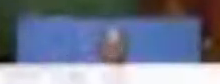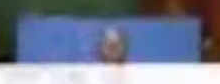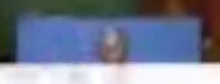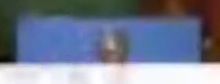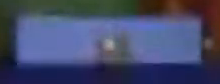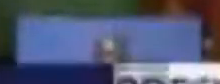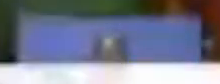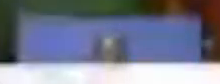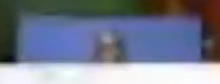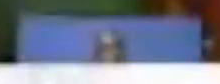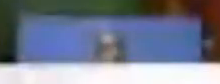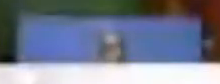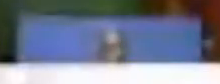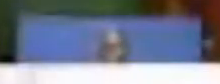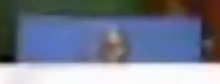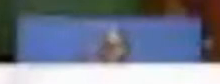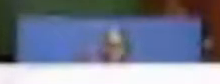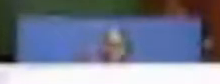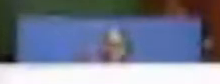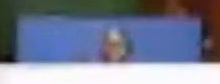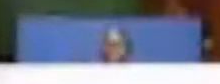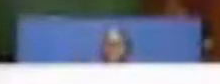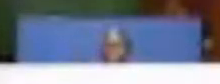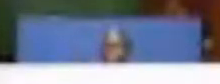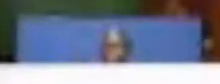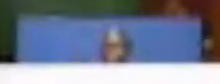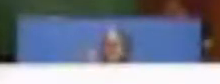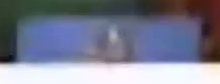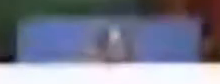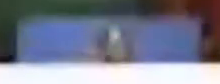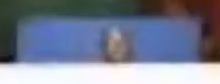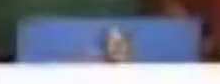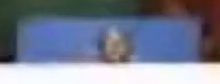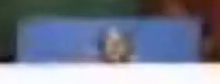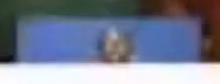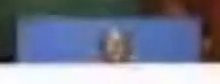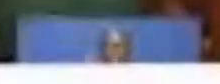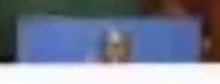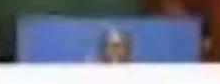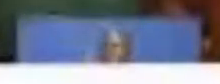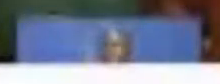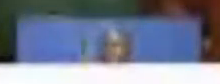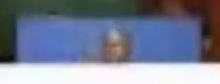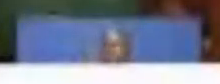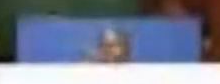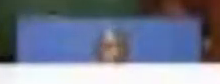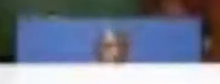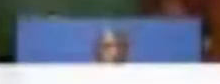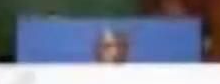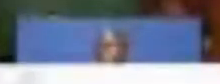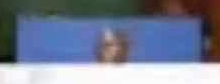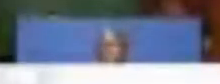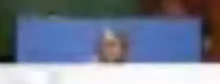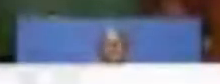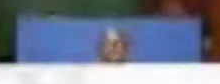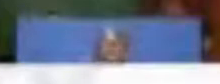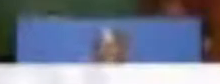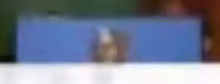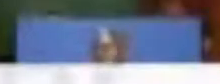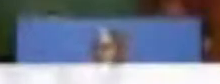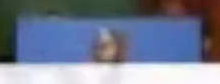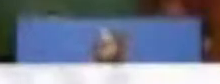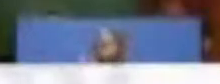Through our futuristic model of big push investment, we have made it a reality in only 8 years. The Port of